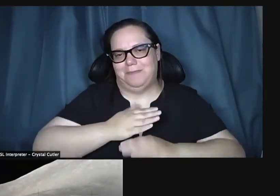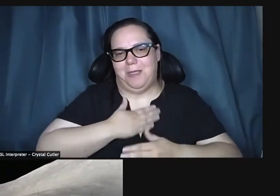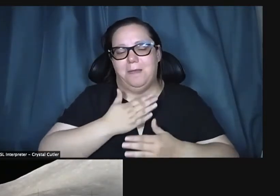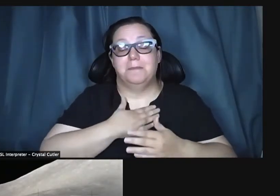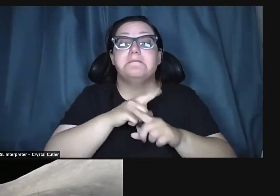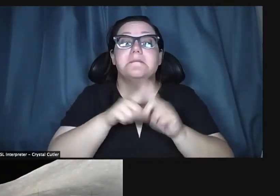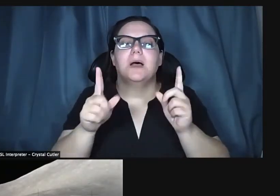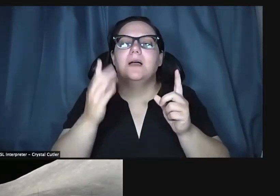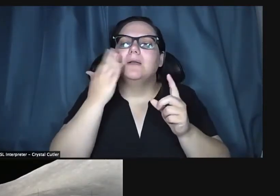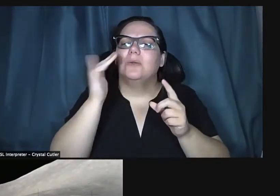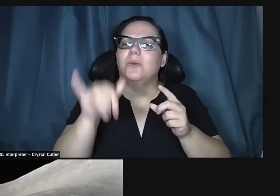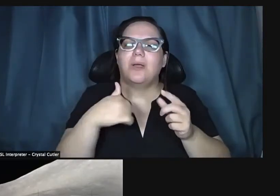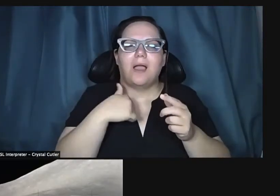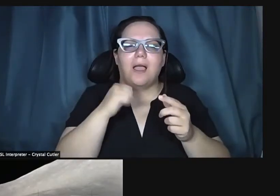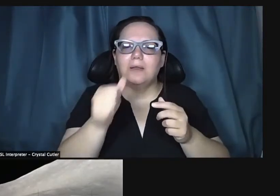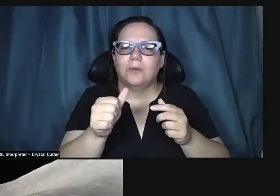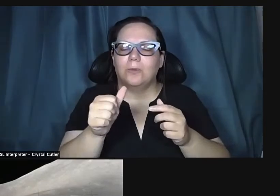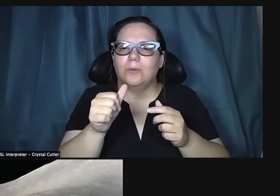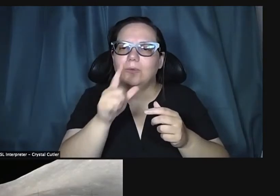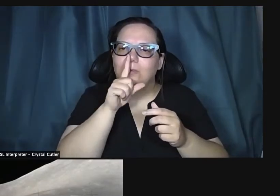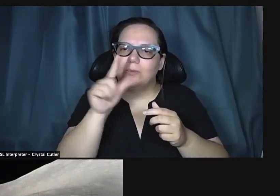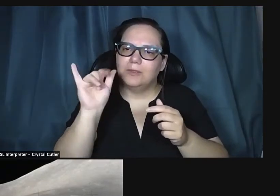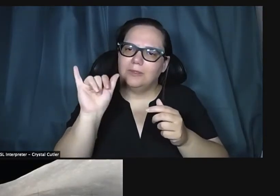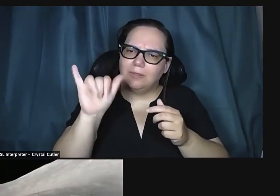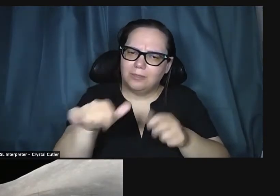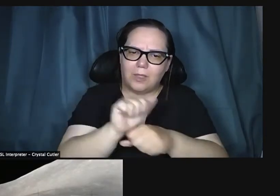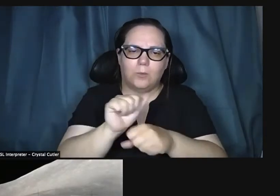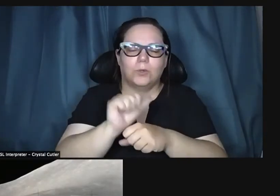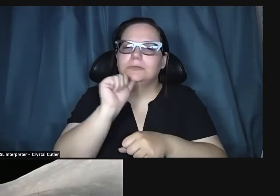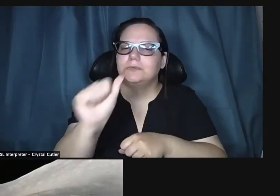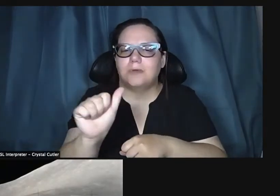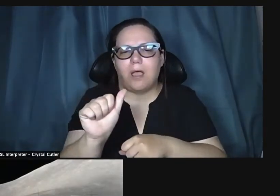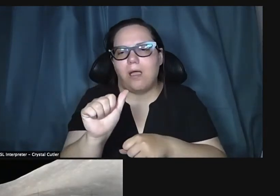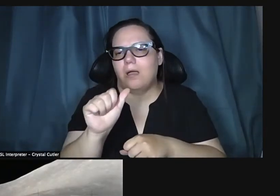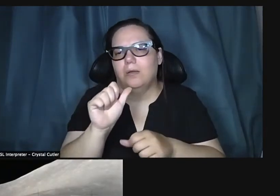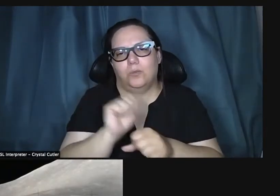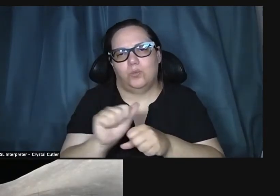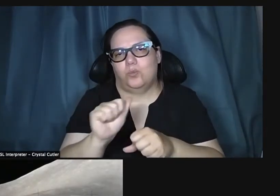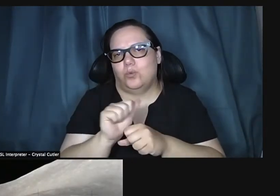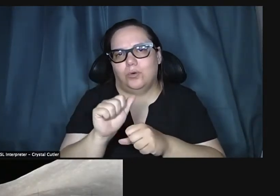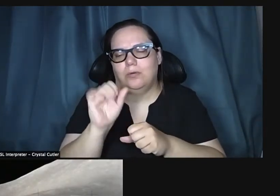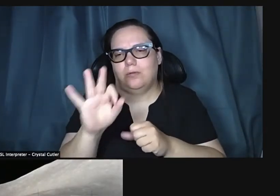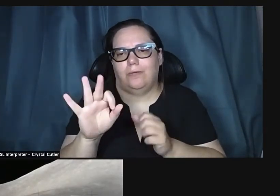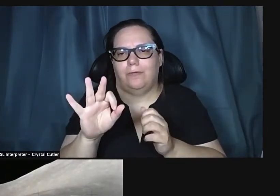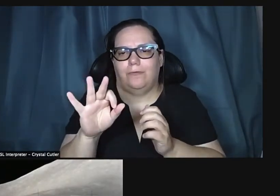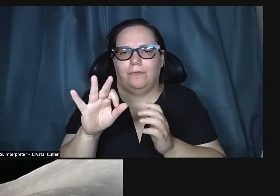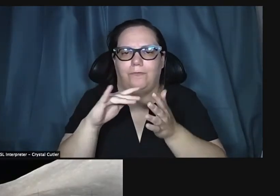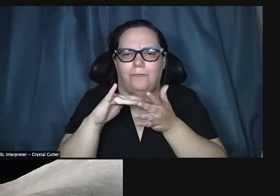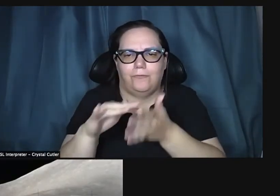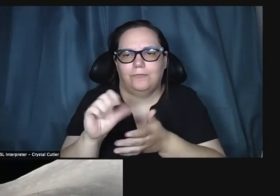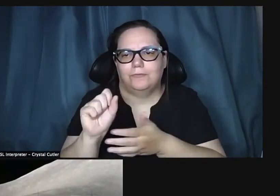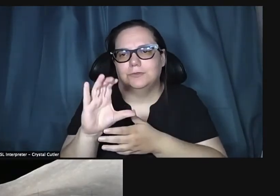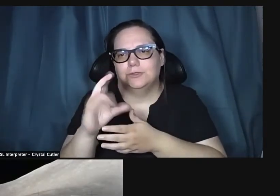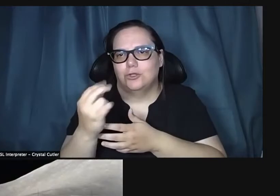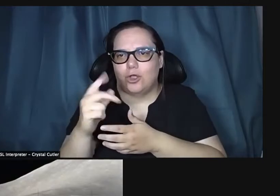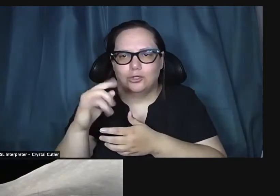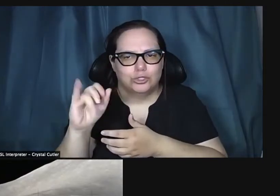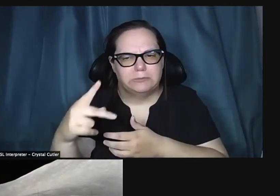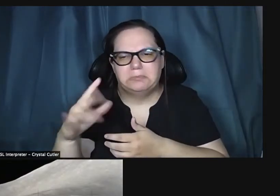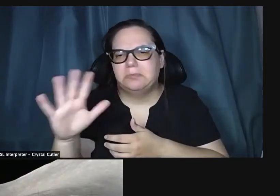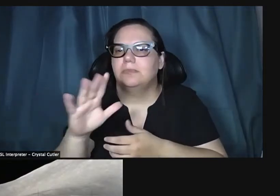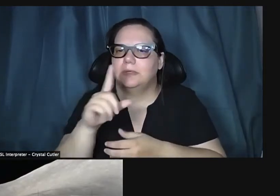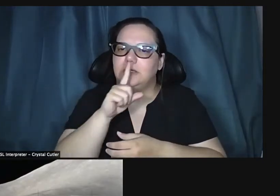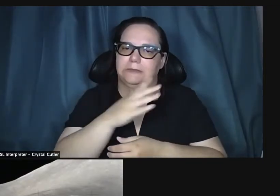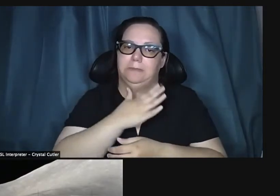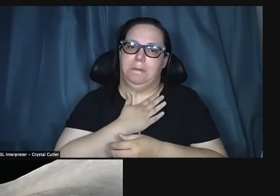don't, this work is not a work of scholarship. I want to just acknowledge that. This is just my experiences and my views